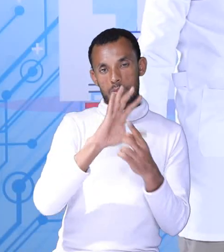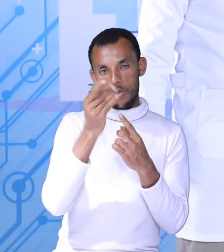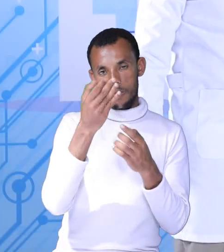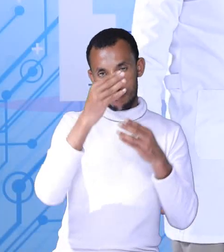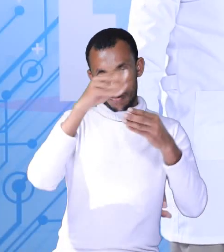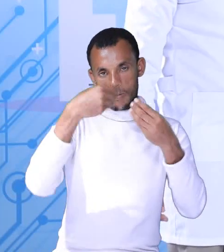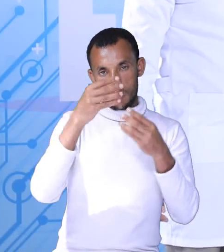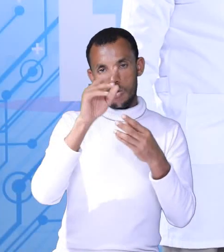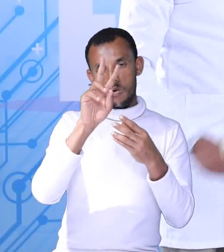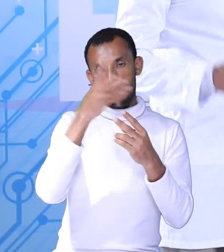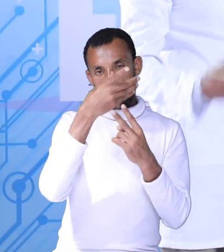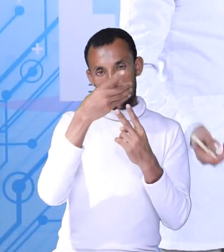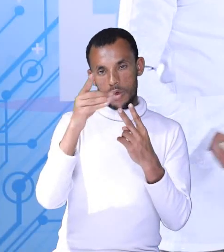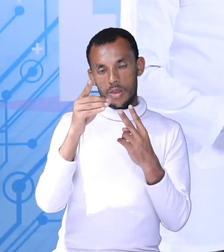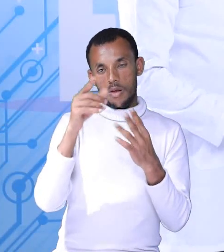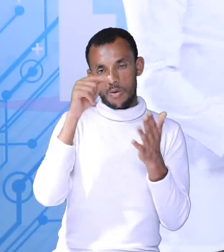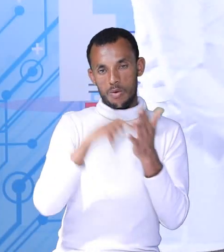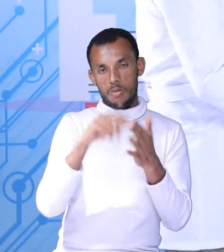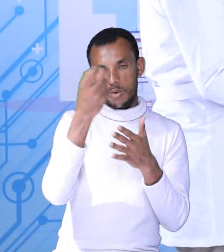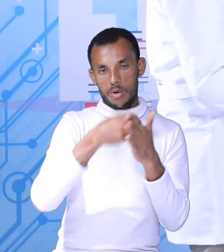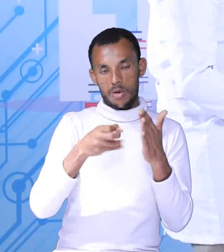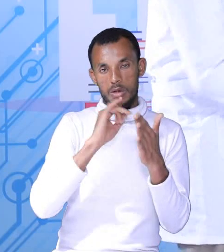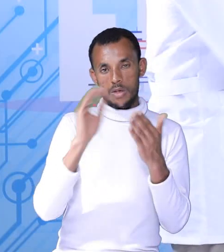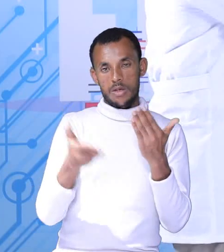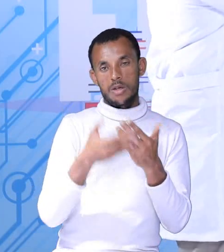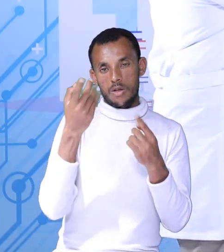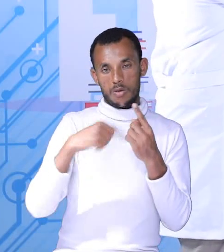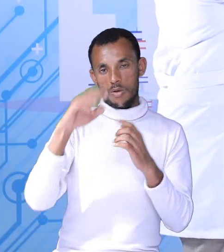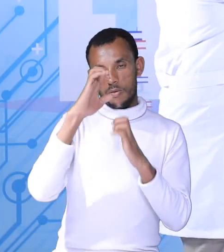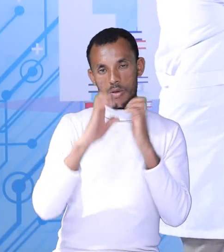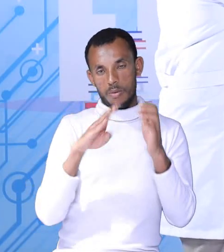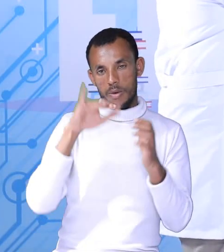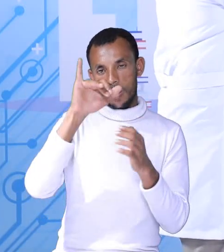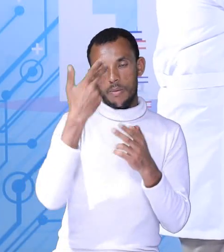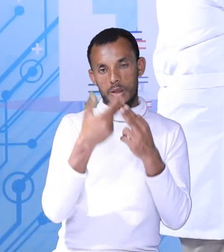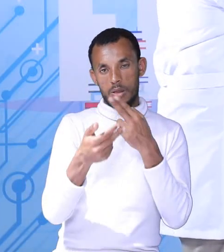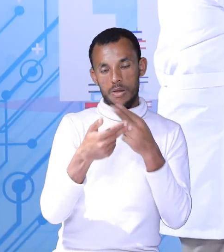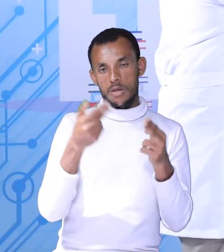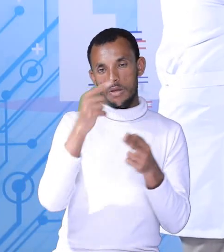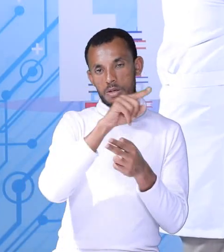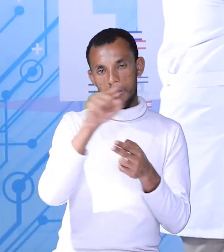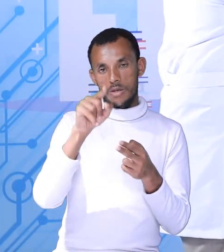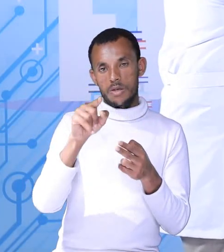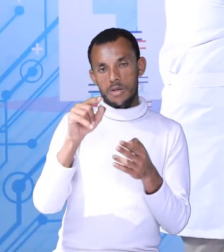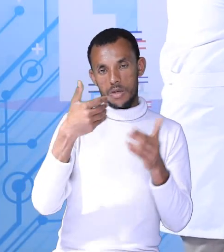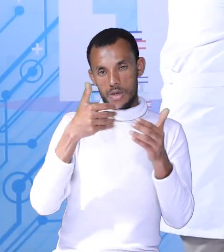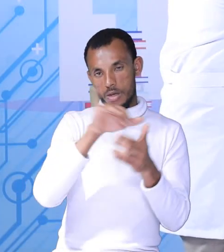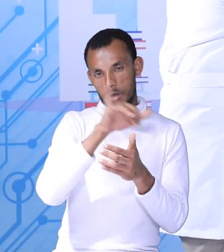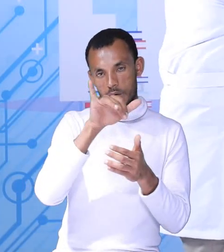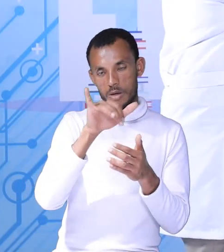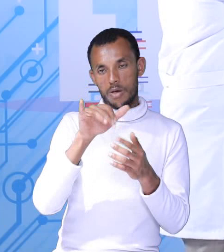given two vectors is given, their dot product is easily evaluated by multiplying their